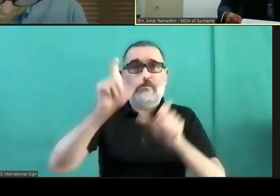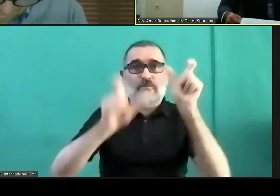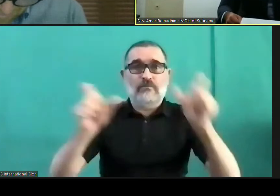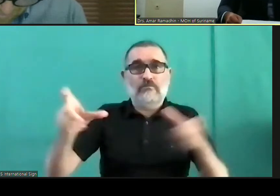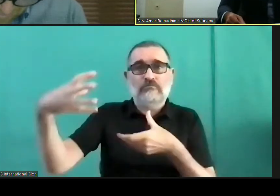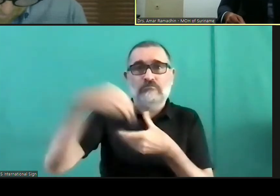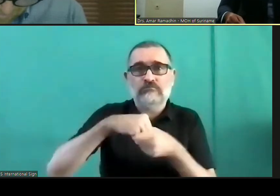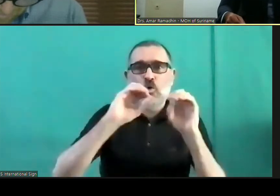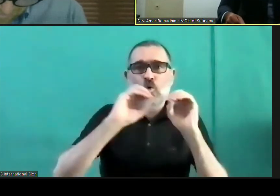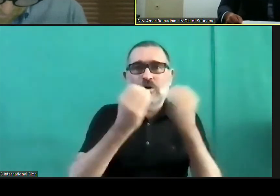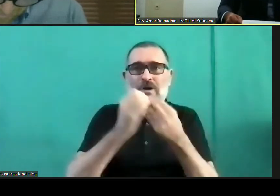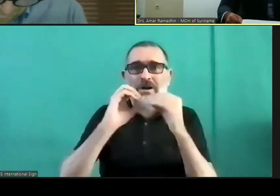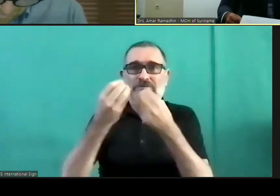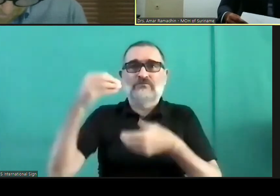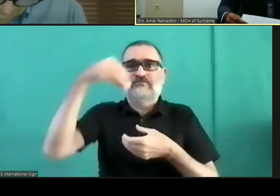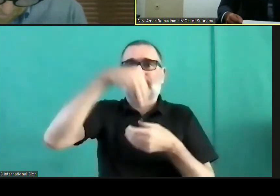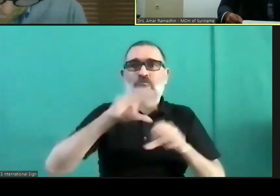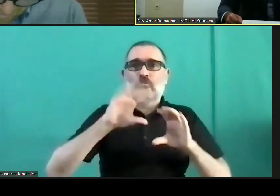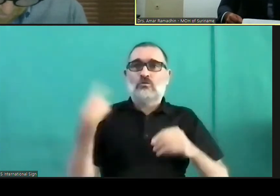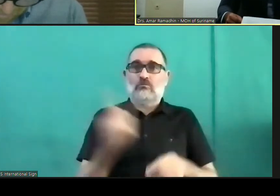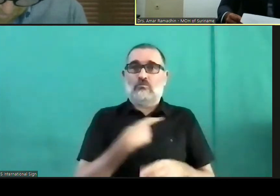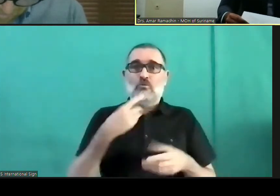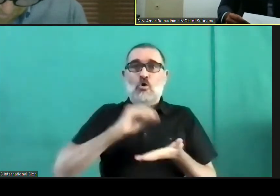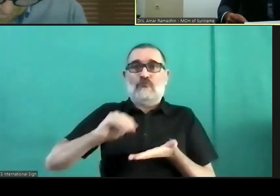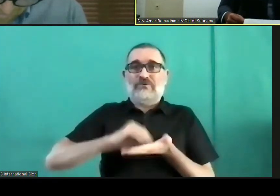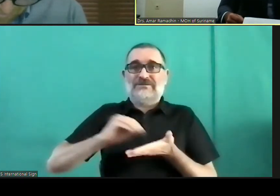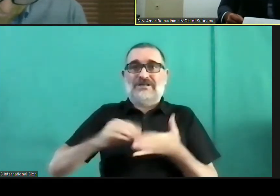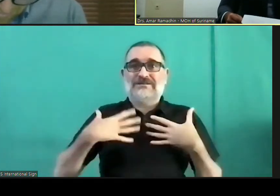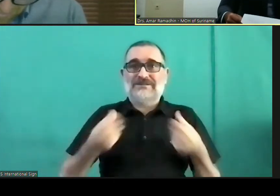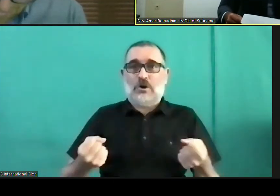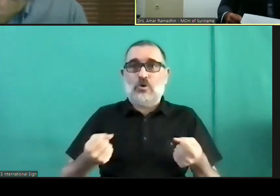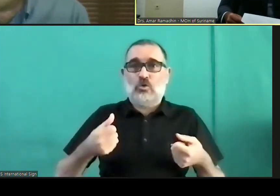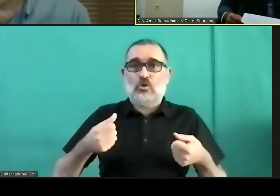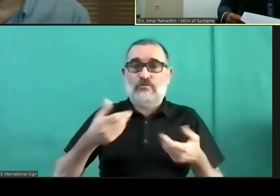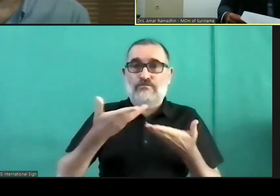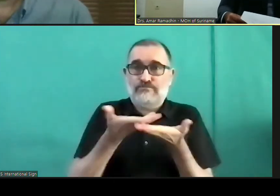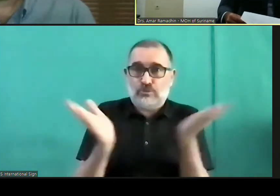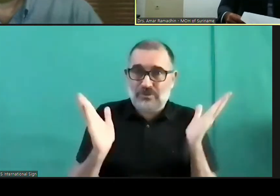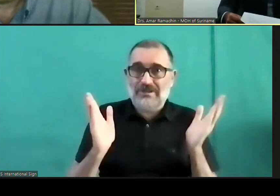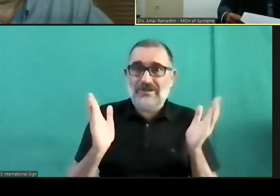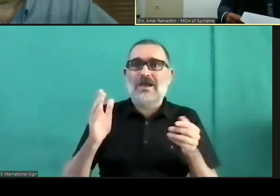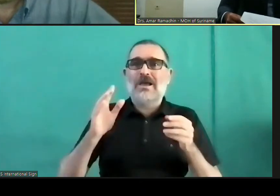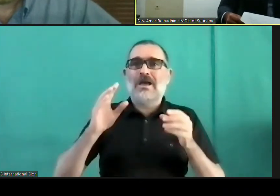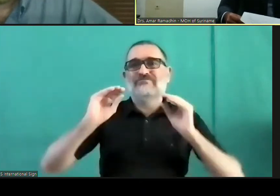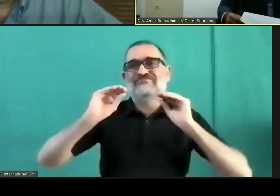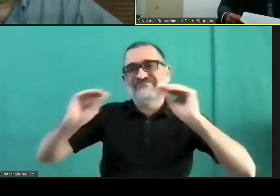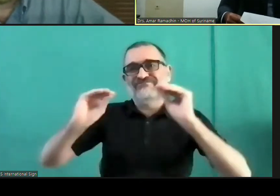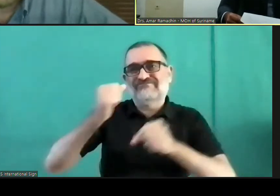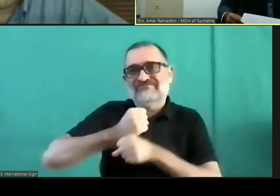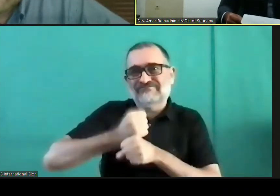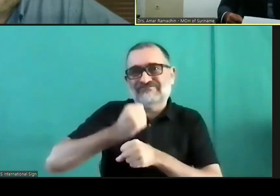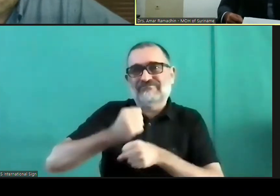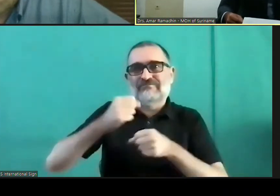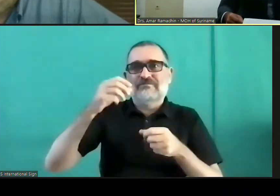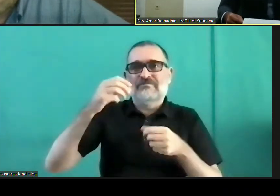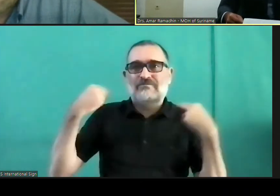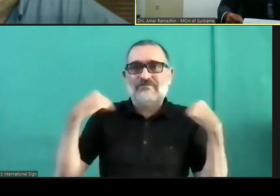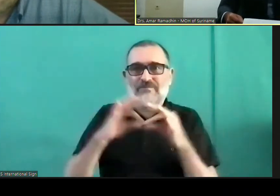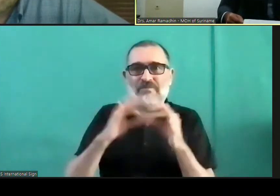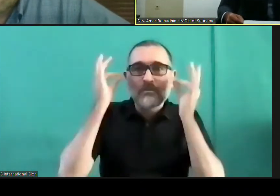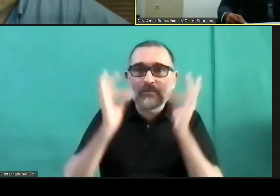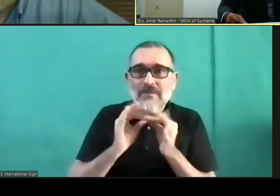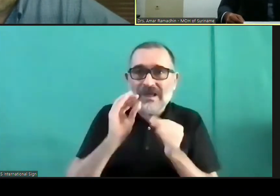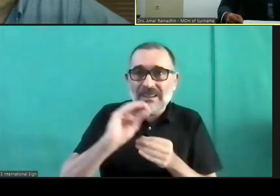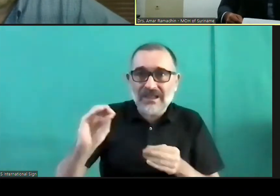2020, we were immediately confronted with the COVID-19 situation and a very deplorable economic